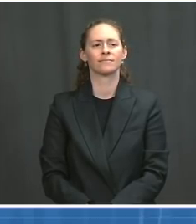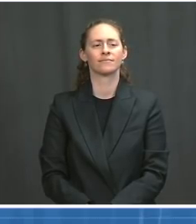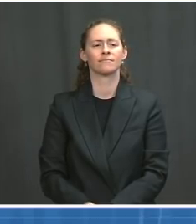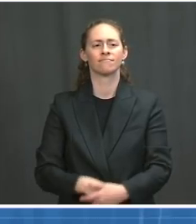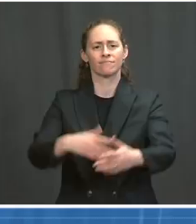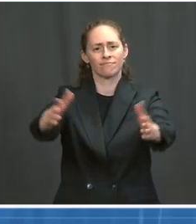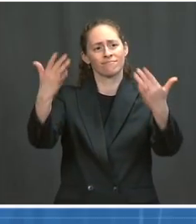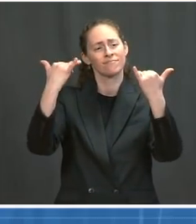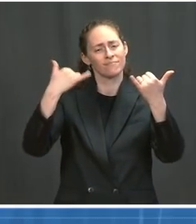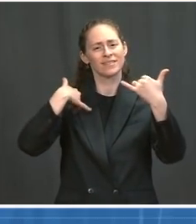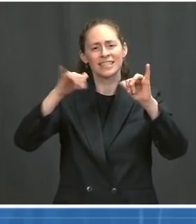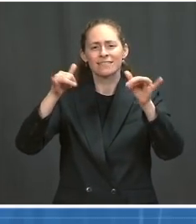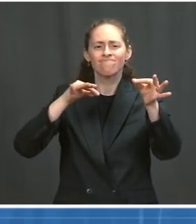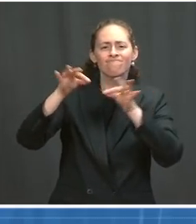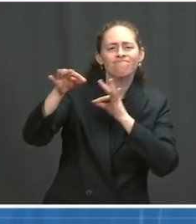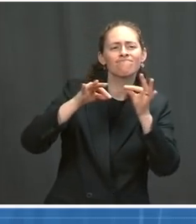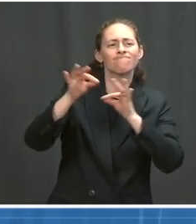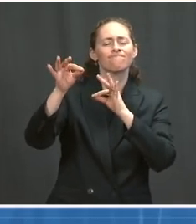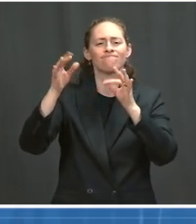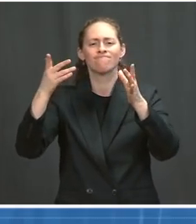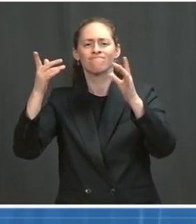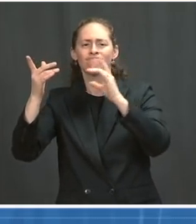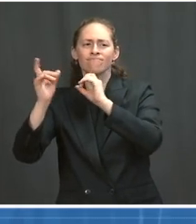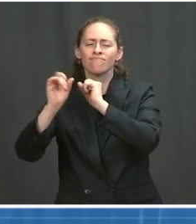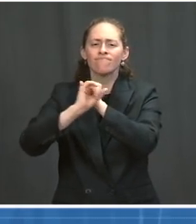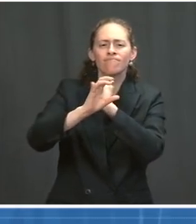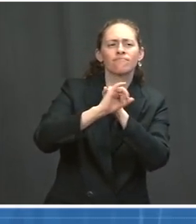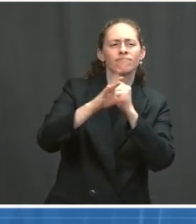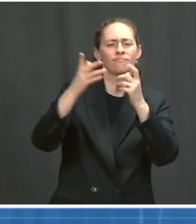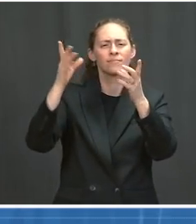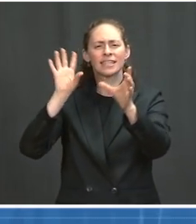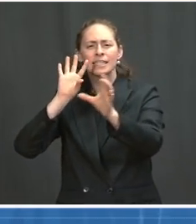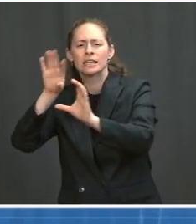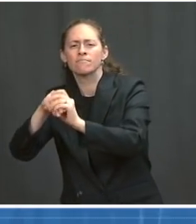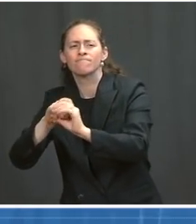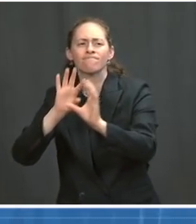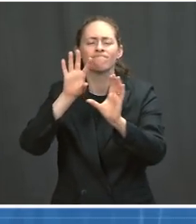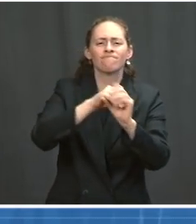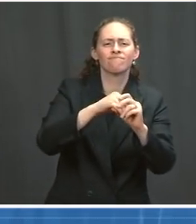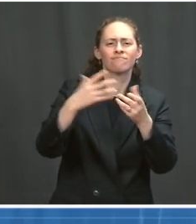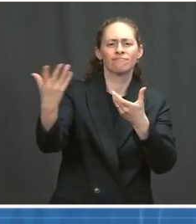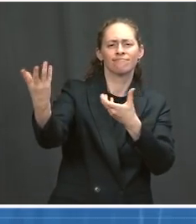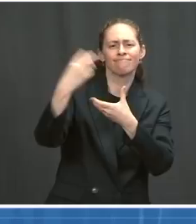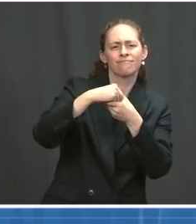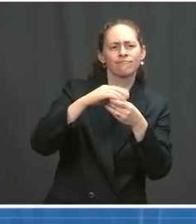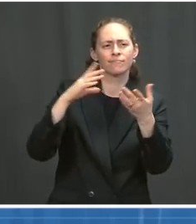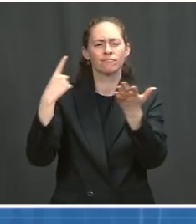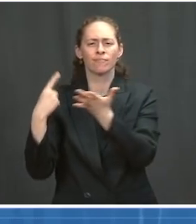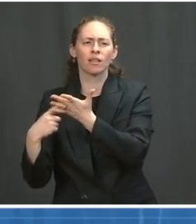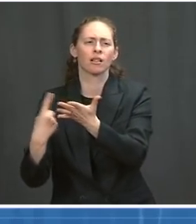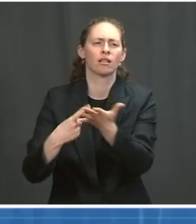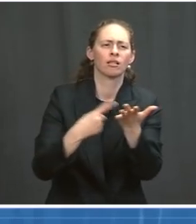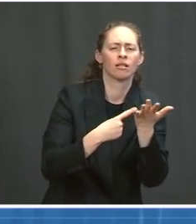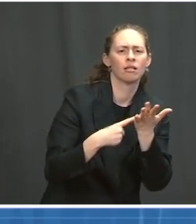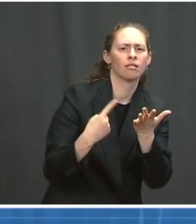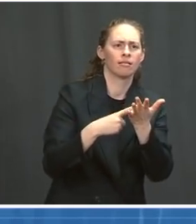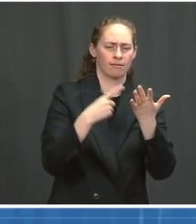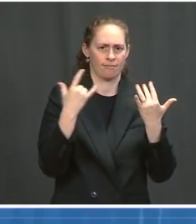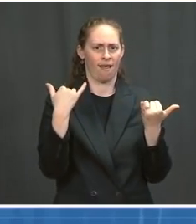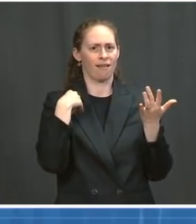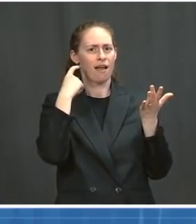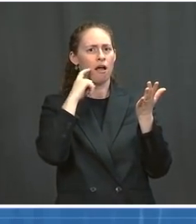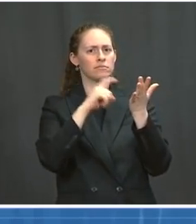and we continue to see positive movement toward our vaccination goals. There's new data out this week that shows